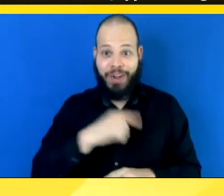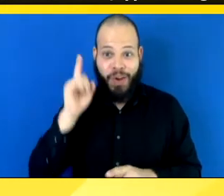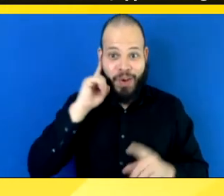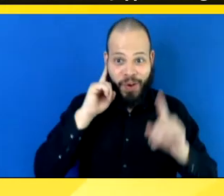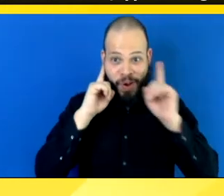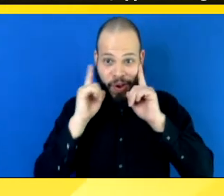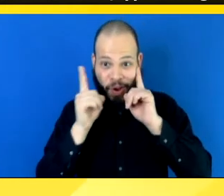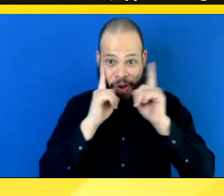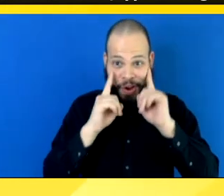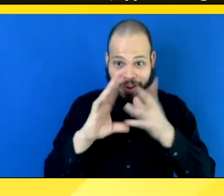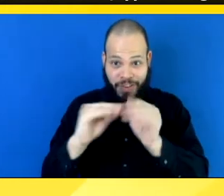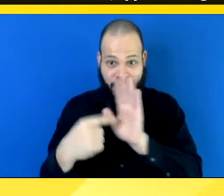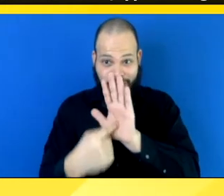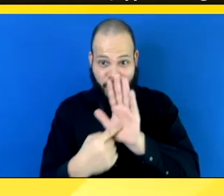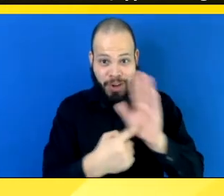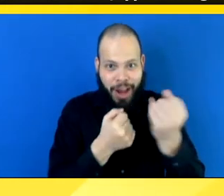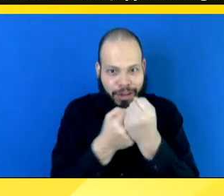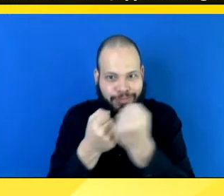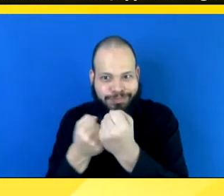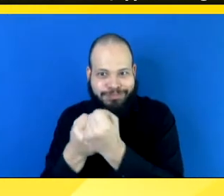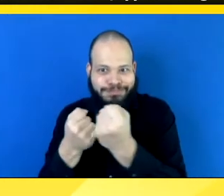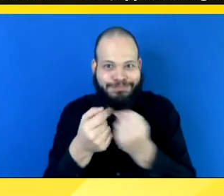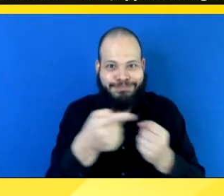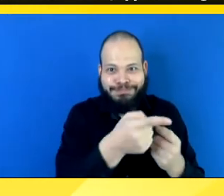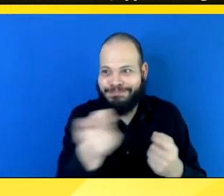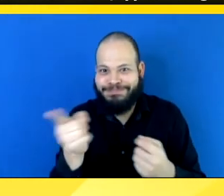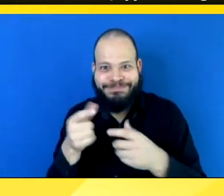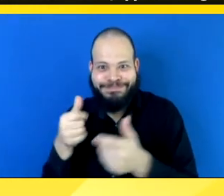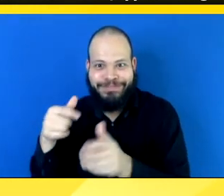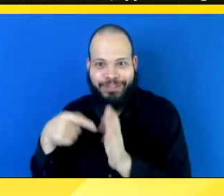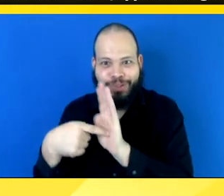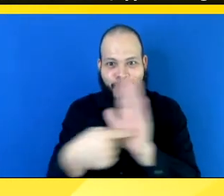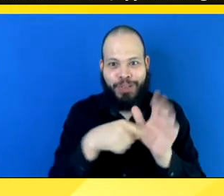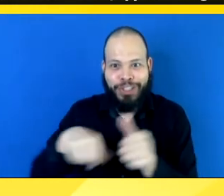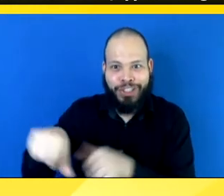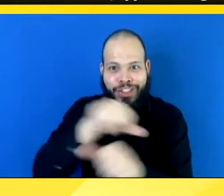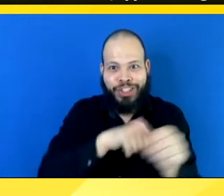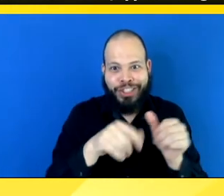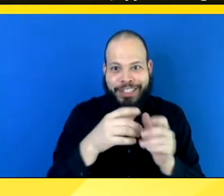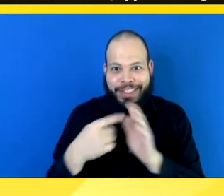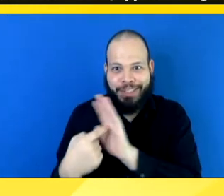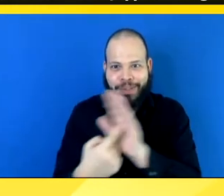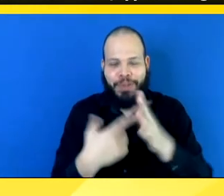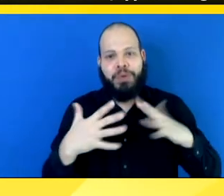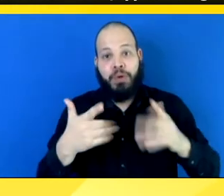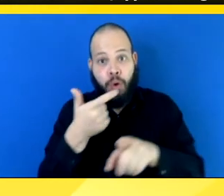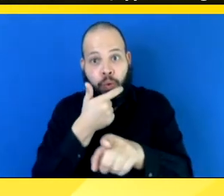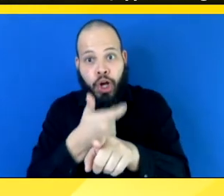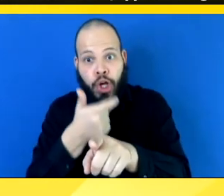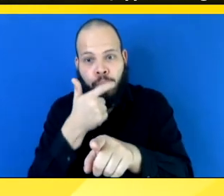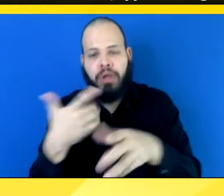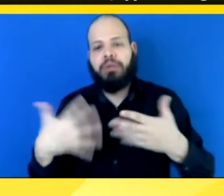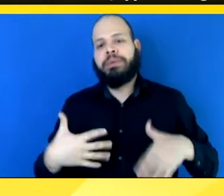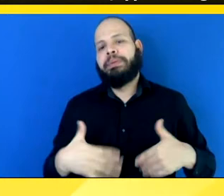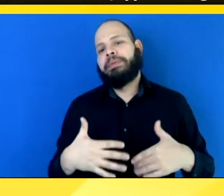you tuned in at the beginning of this broadcast, we heard that Everybody's Got a Right to Live song sung by a few musicologists